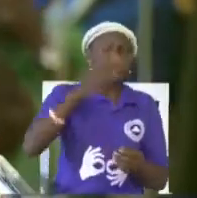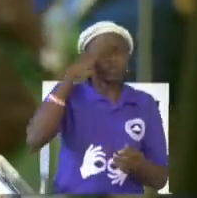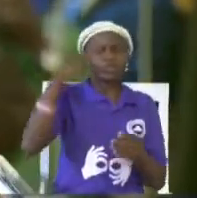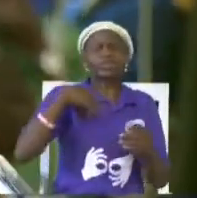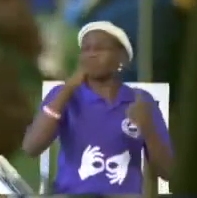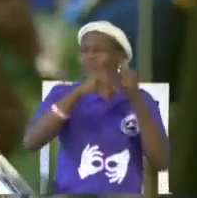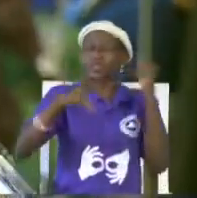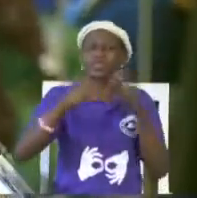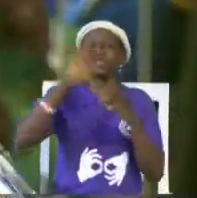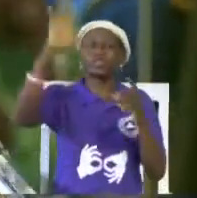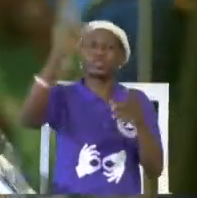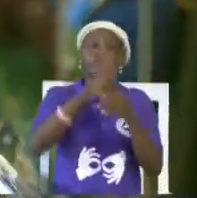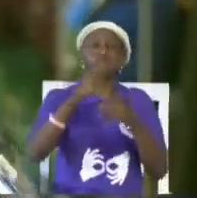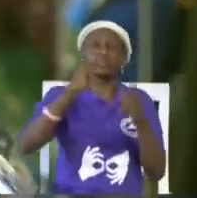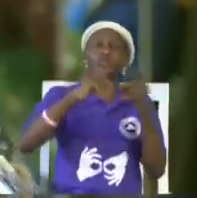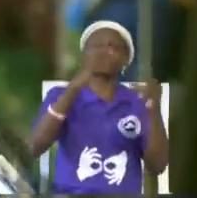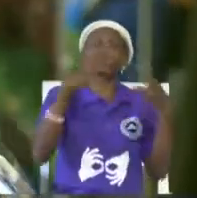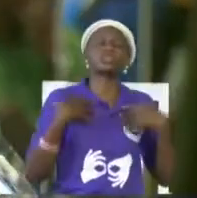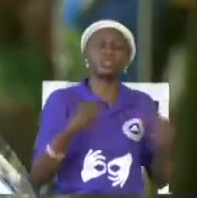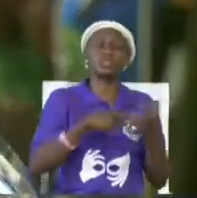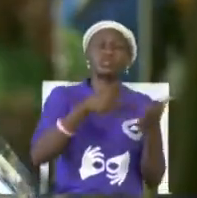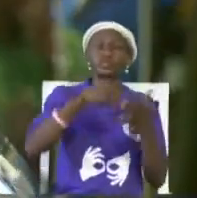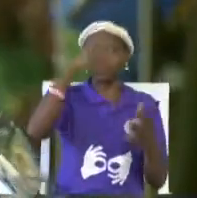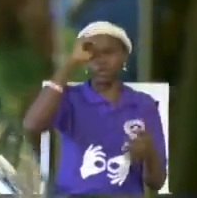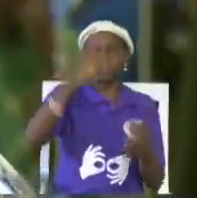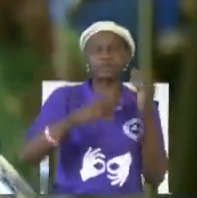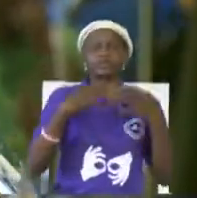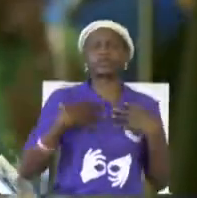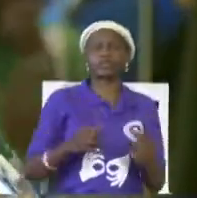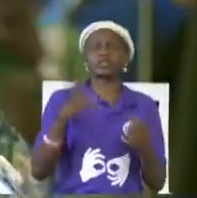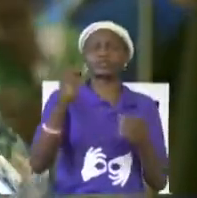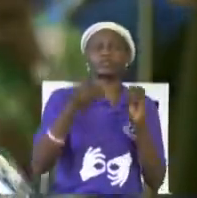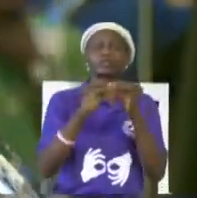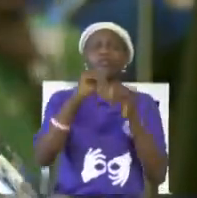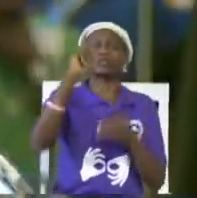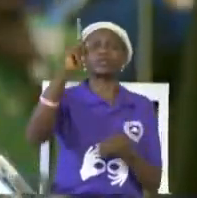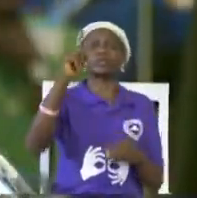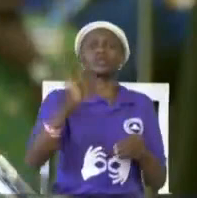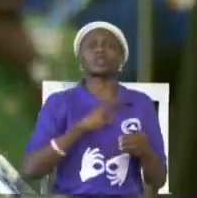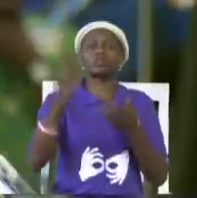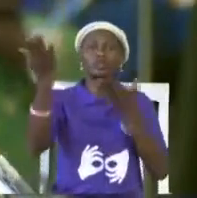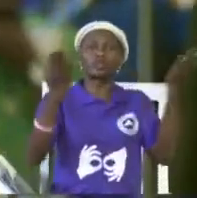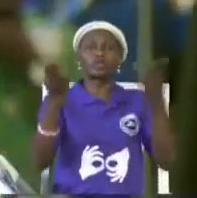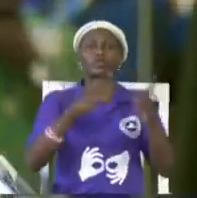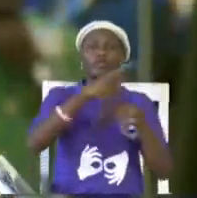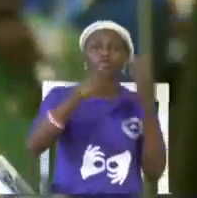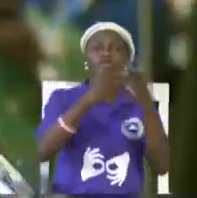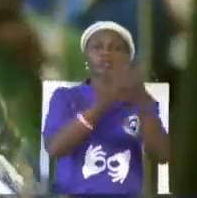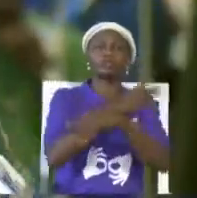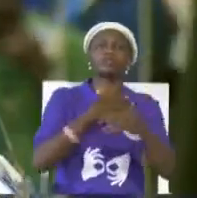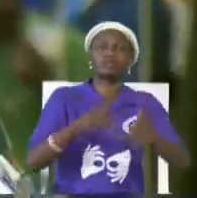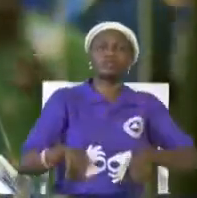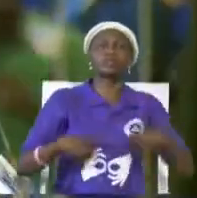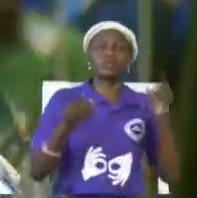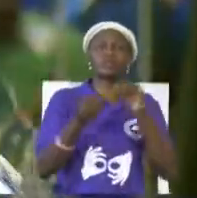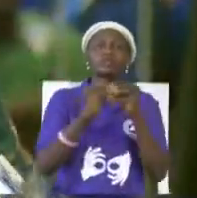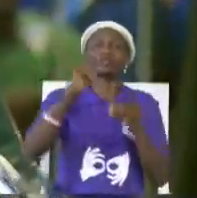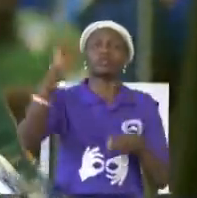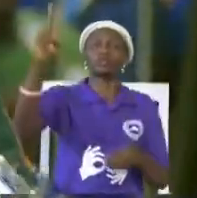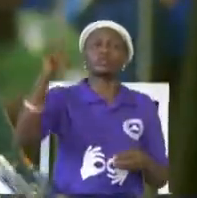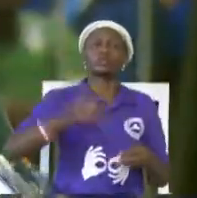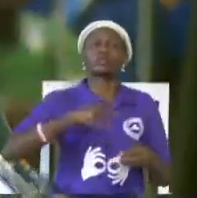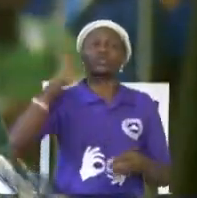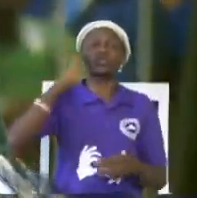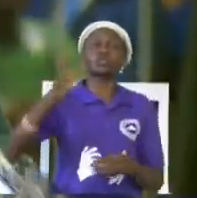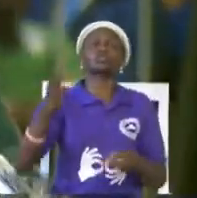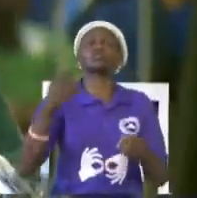in your capacity to heal this boy. If you heal this boy, number one, I will serve you all the days of my life. Number two, I